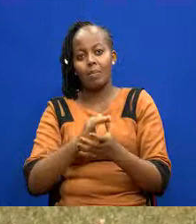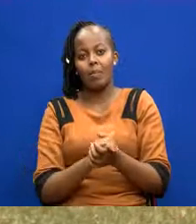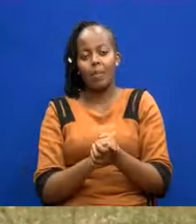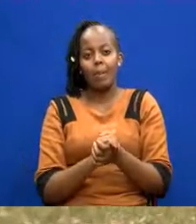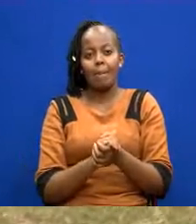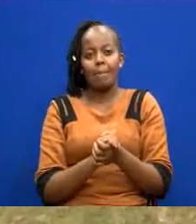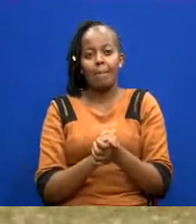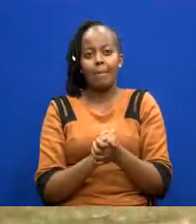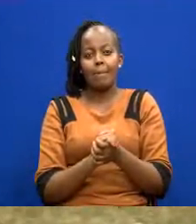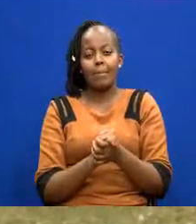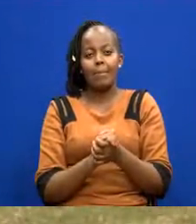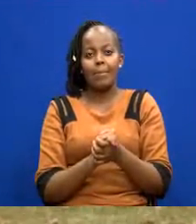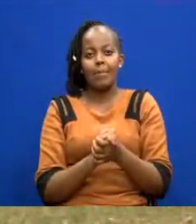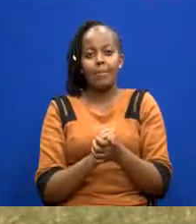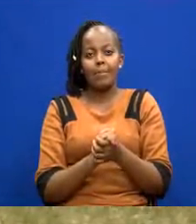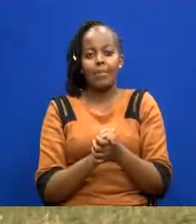go.